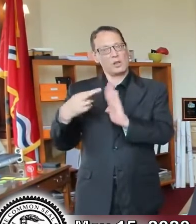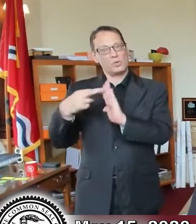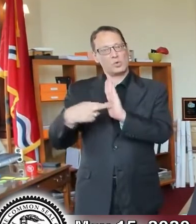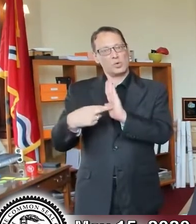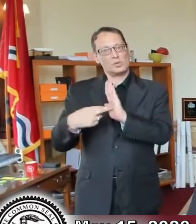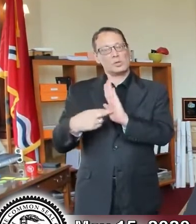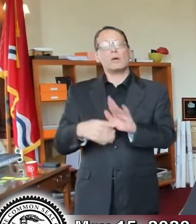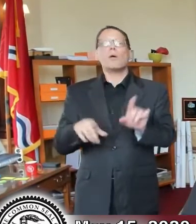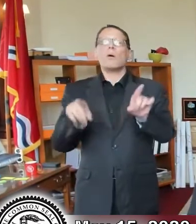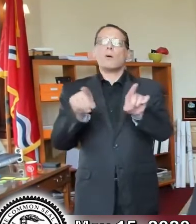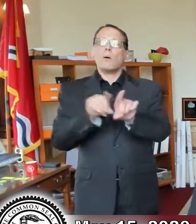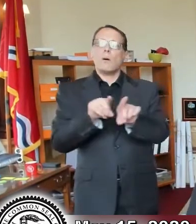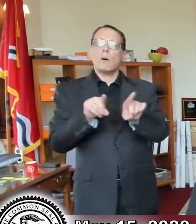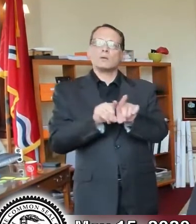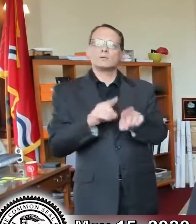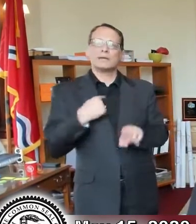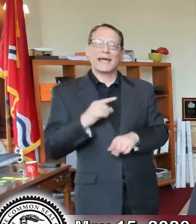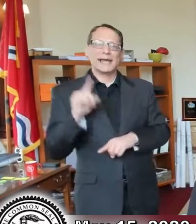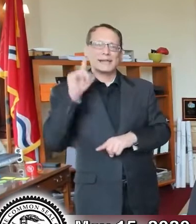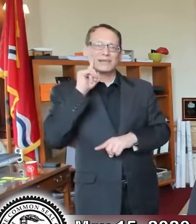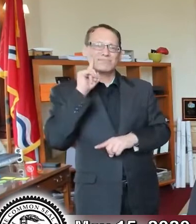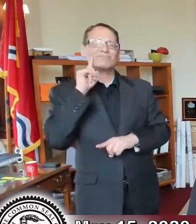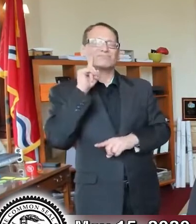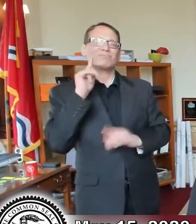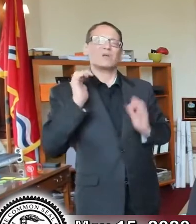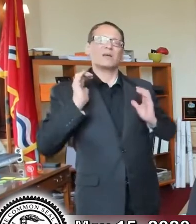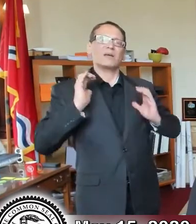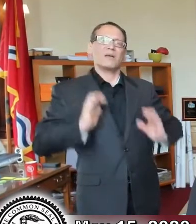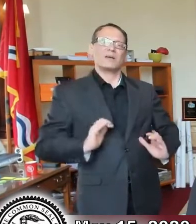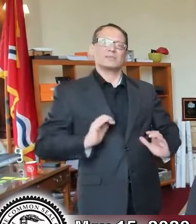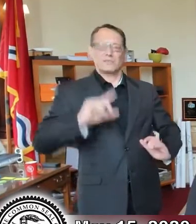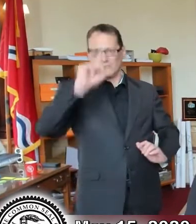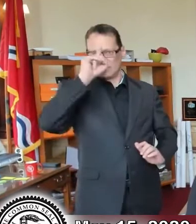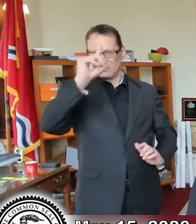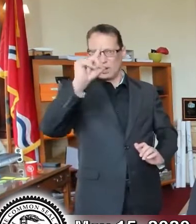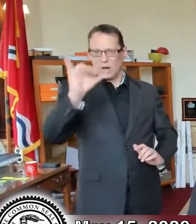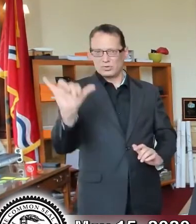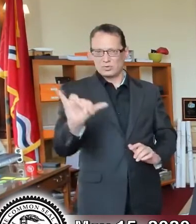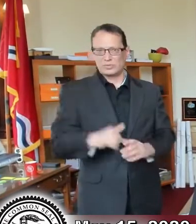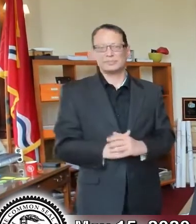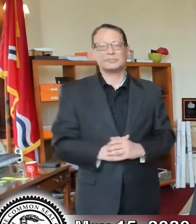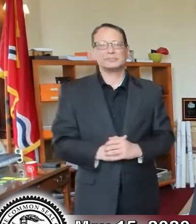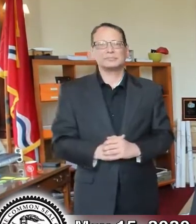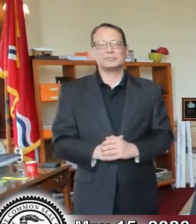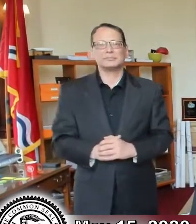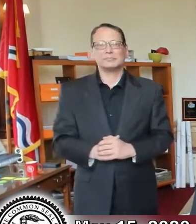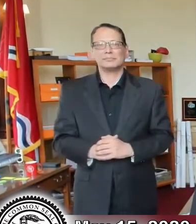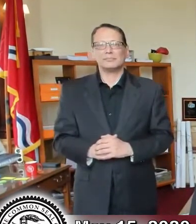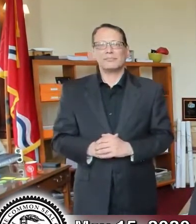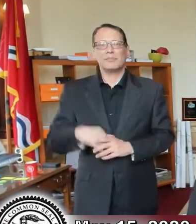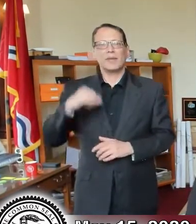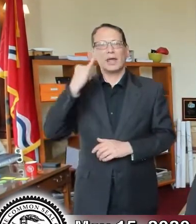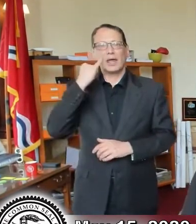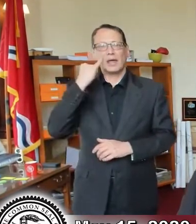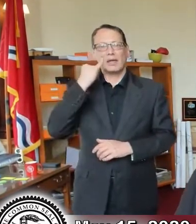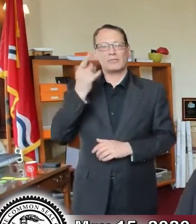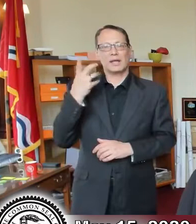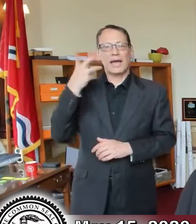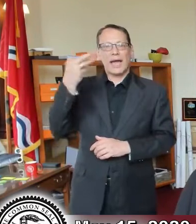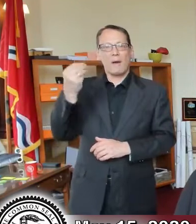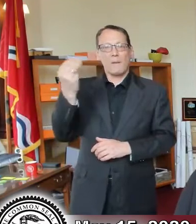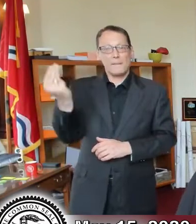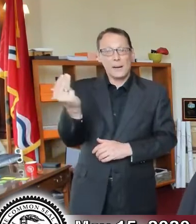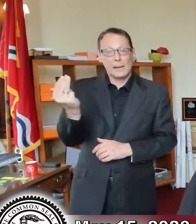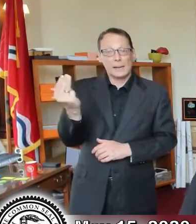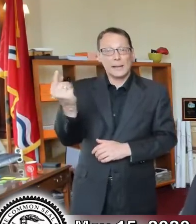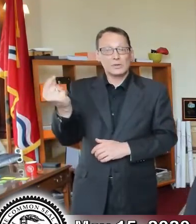I also think that customers are smart. And if you are going out on Monday or Tuesday or